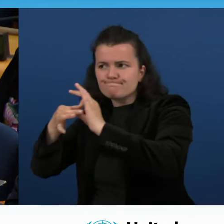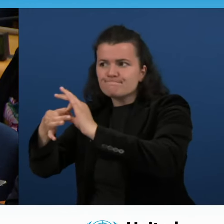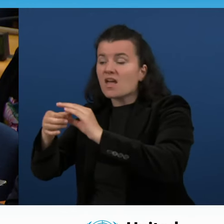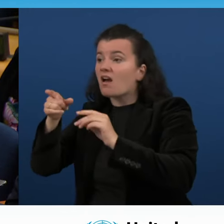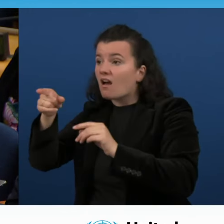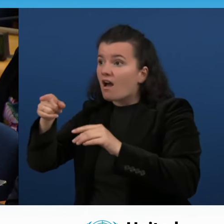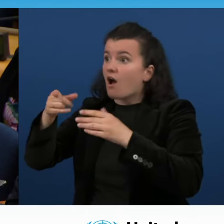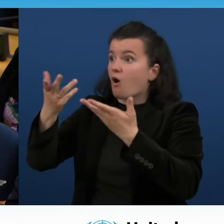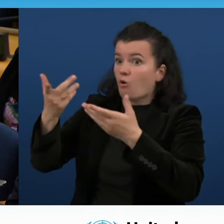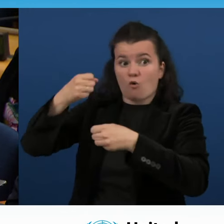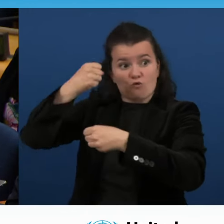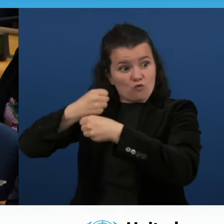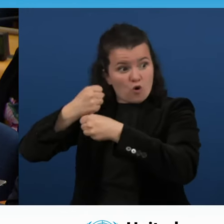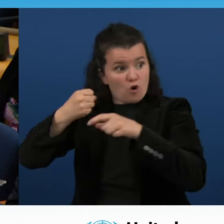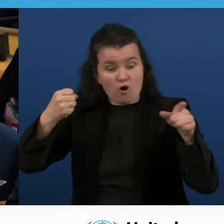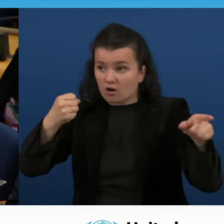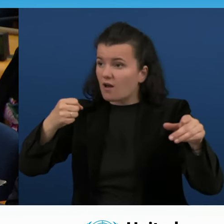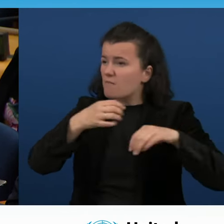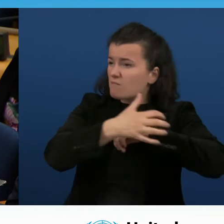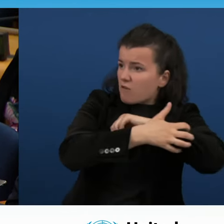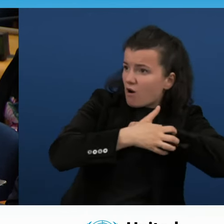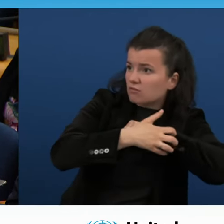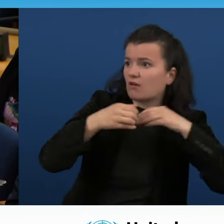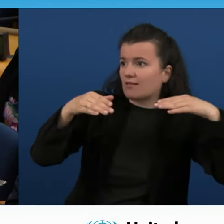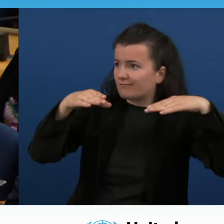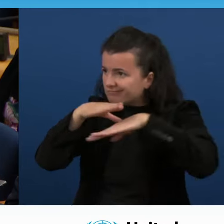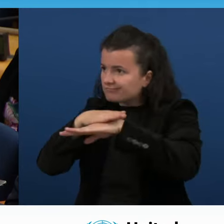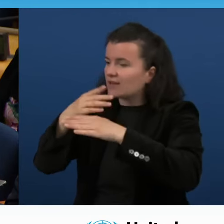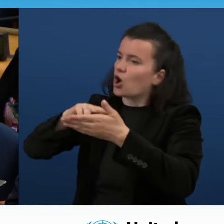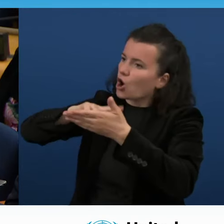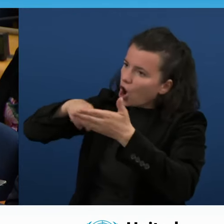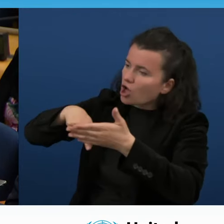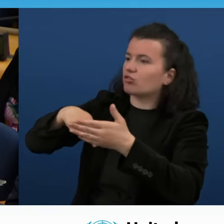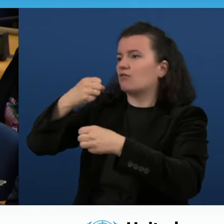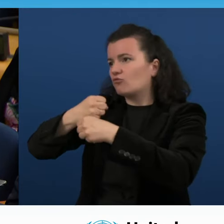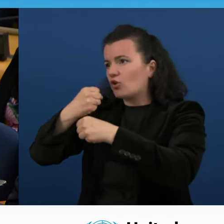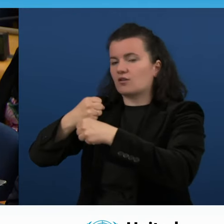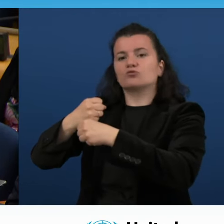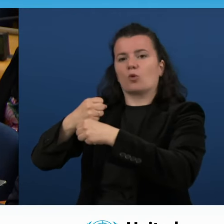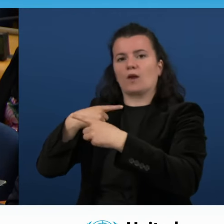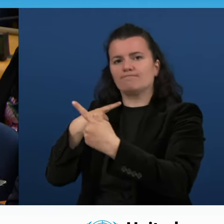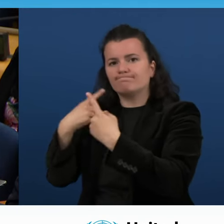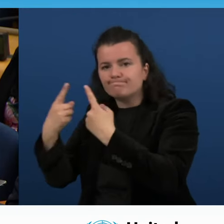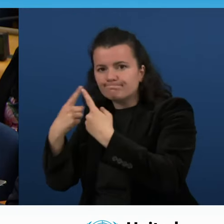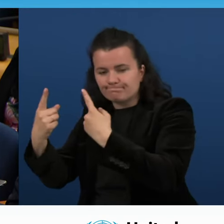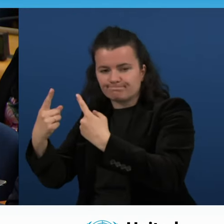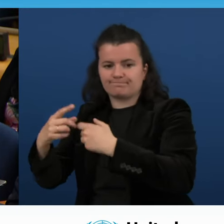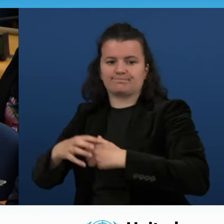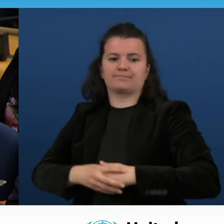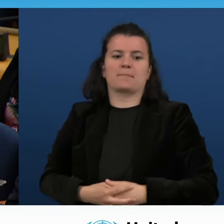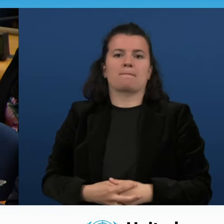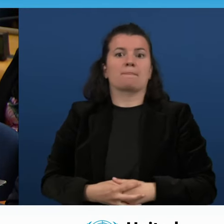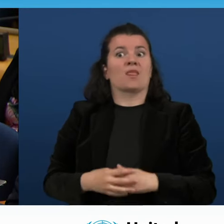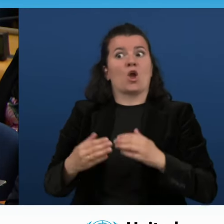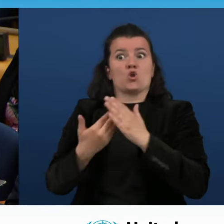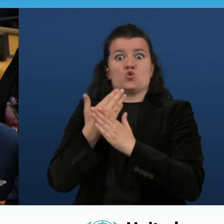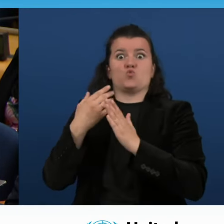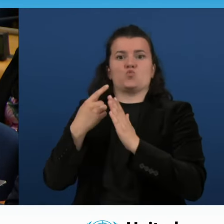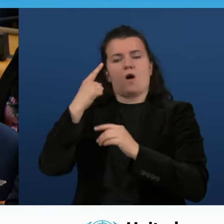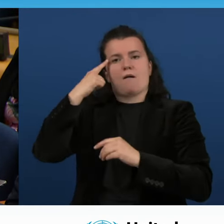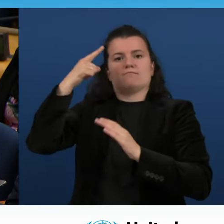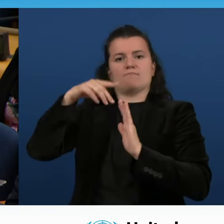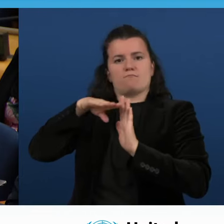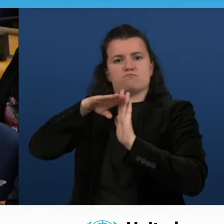employment. Moreover, for the first time, we have designed an innovative and exclusive program for university students with